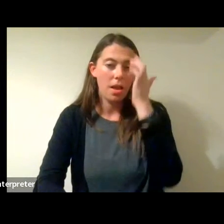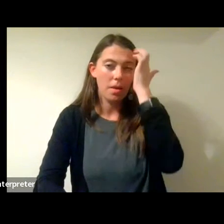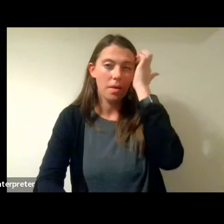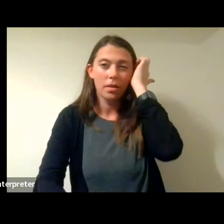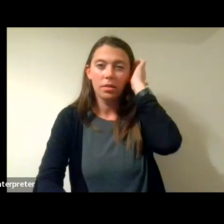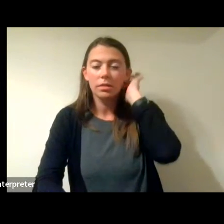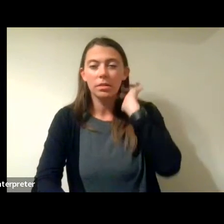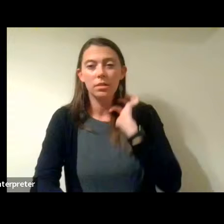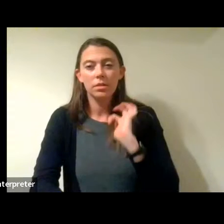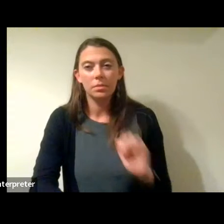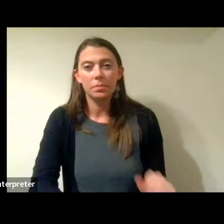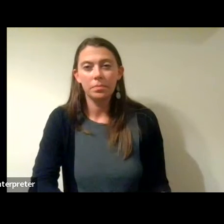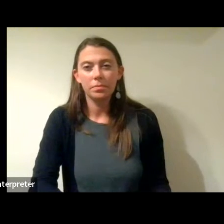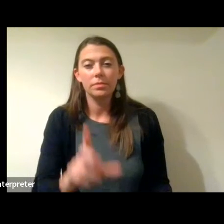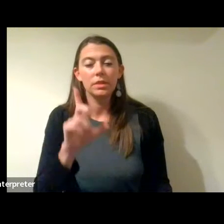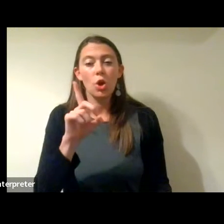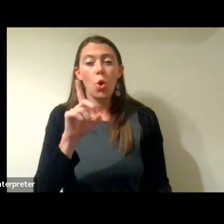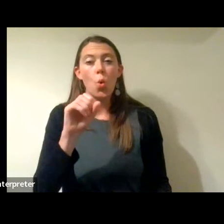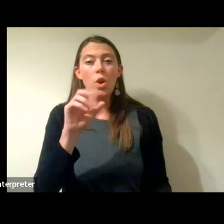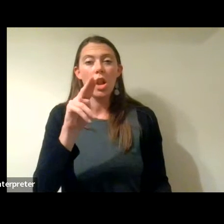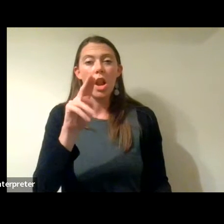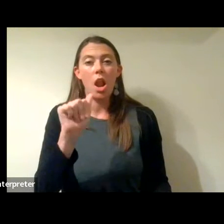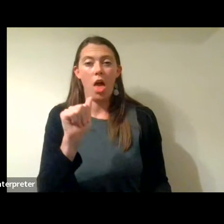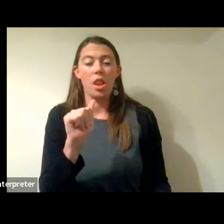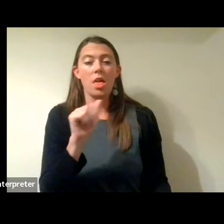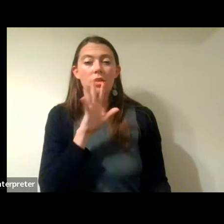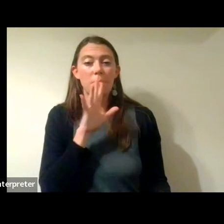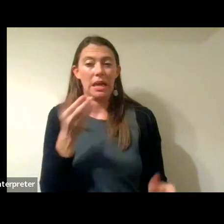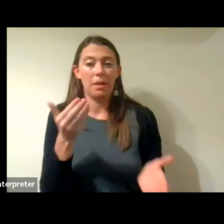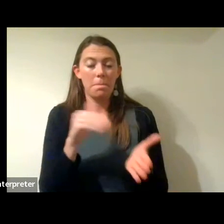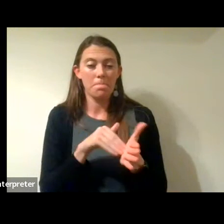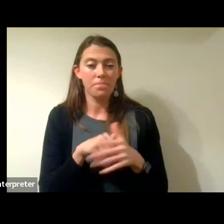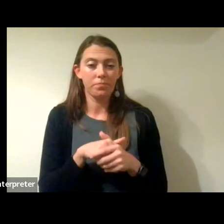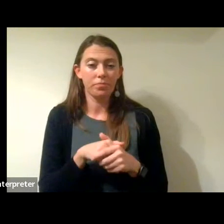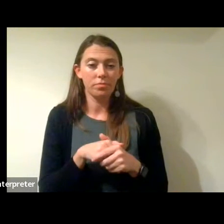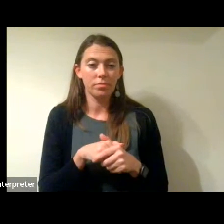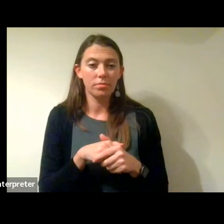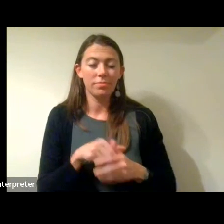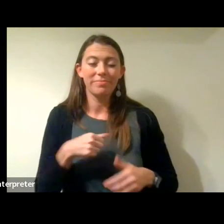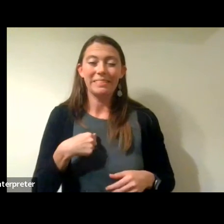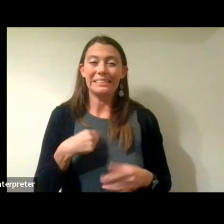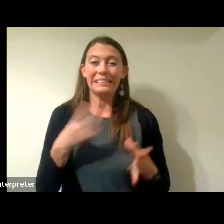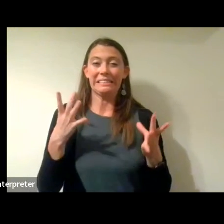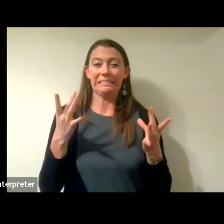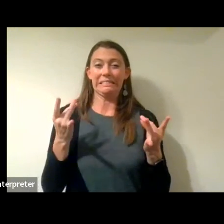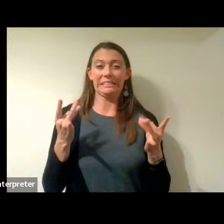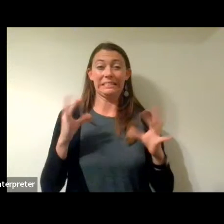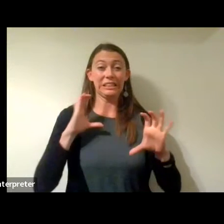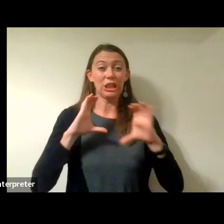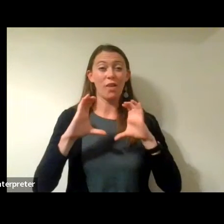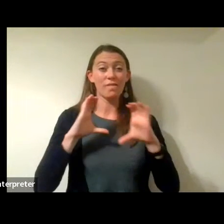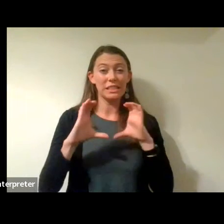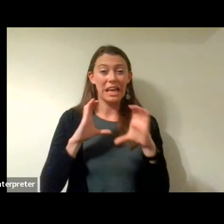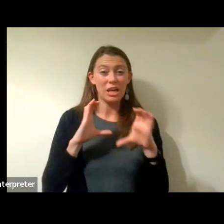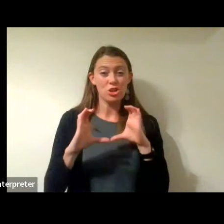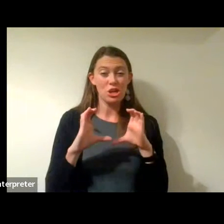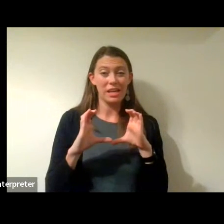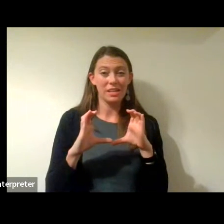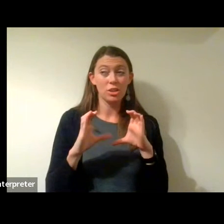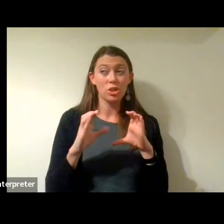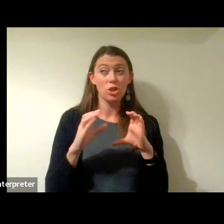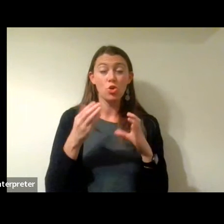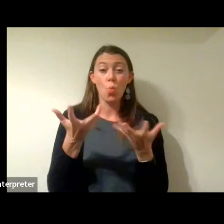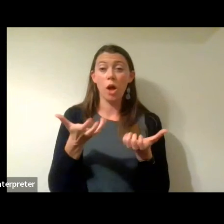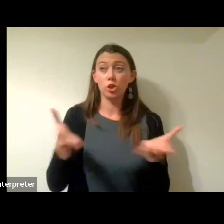right, around vaccinations. When you say get vaccinated, but even people who are vaccinated are getting